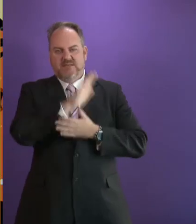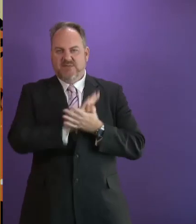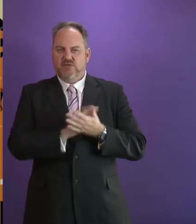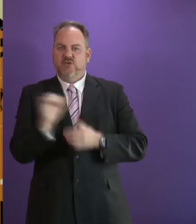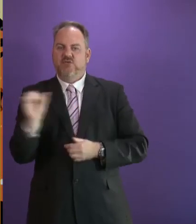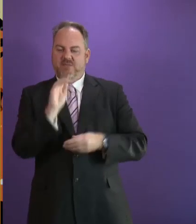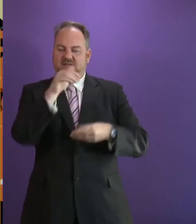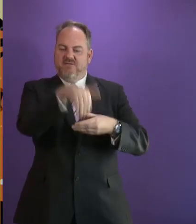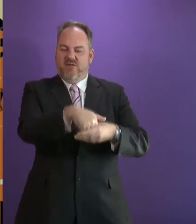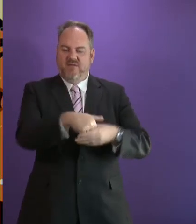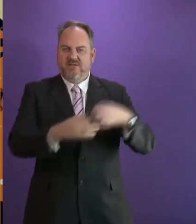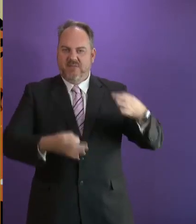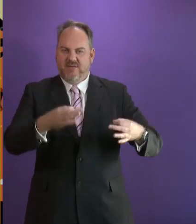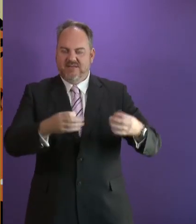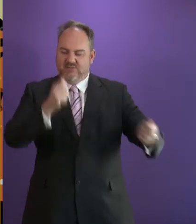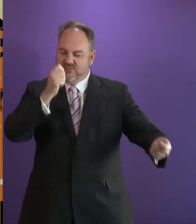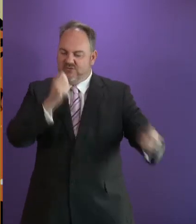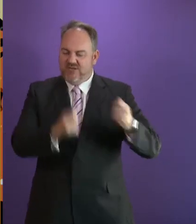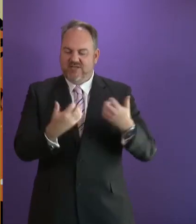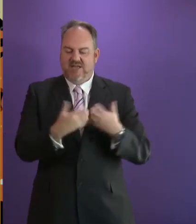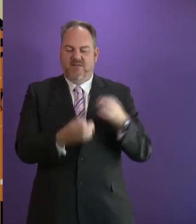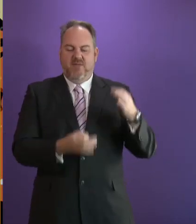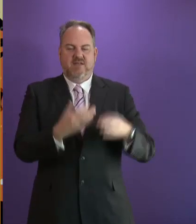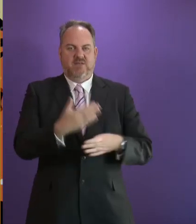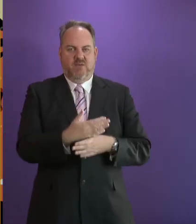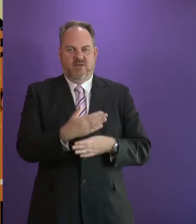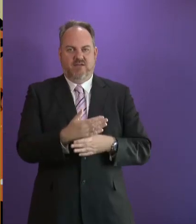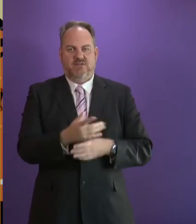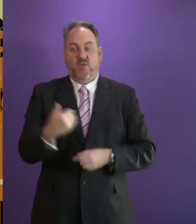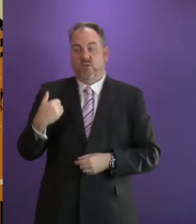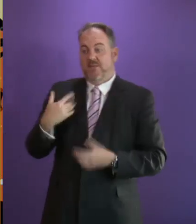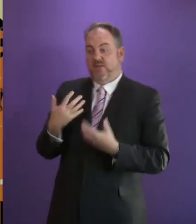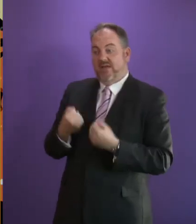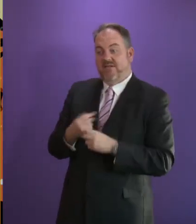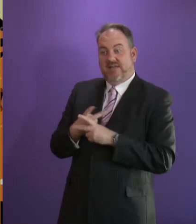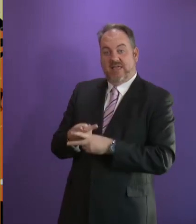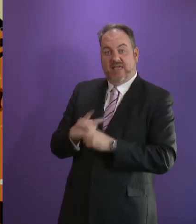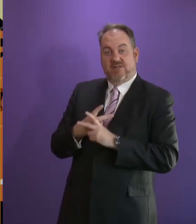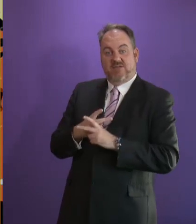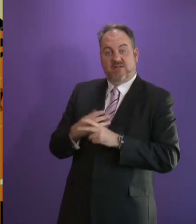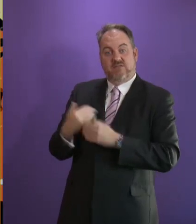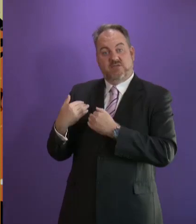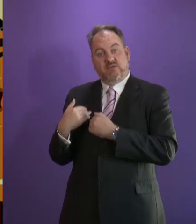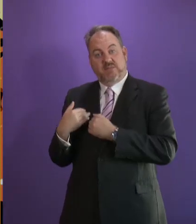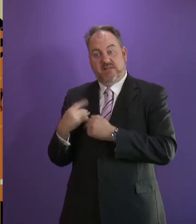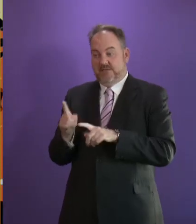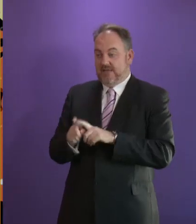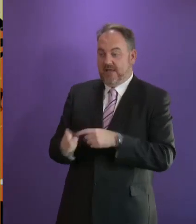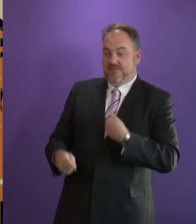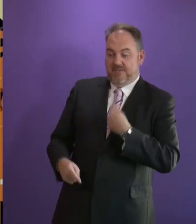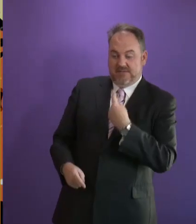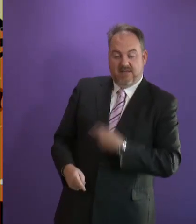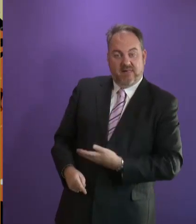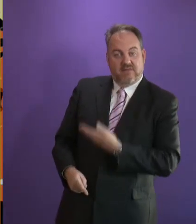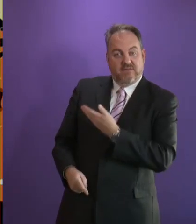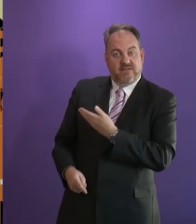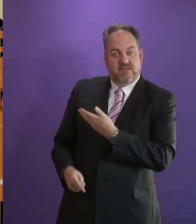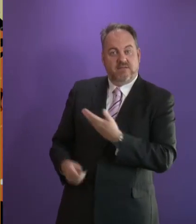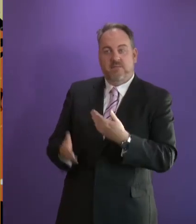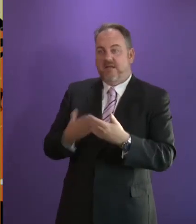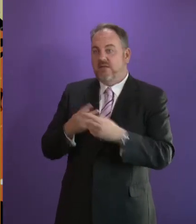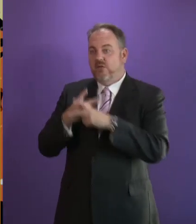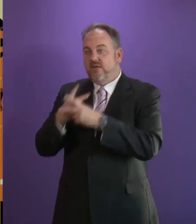different kind of system in politics. Because a woman who has caring responsibilities, like I do, whether it's somebody who is unwell, whether it's